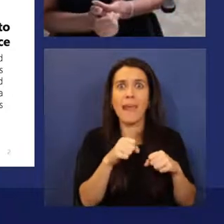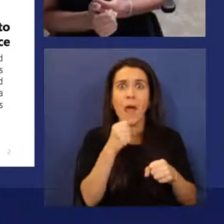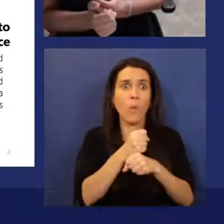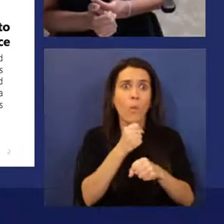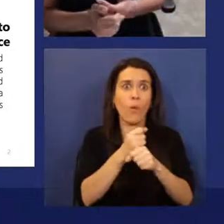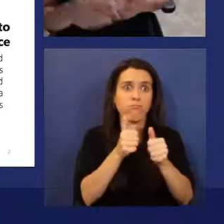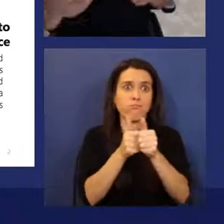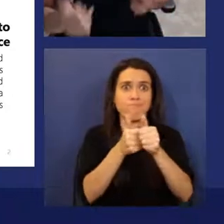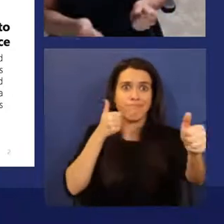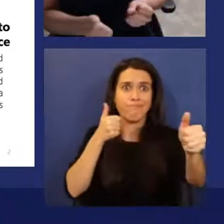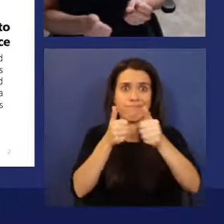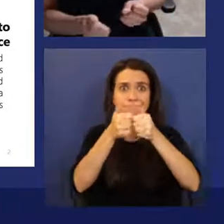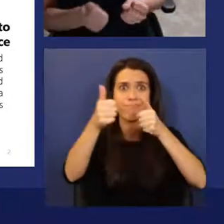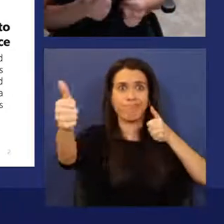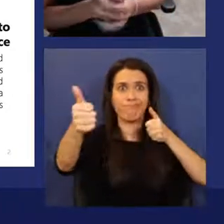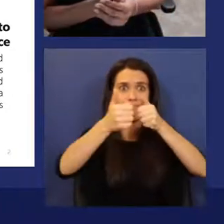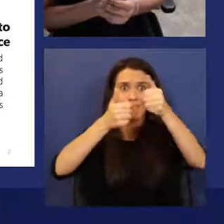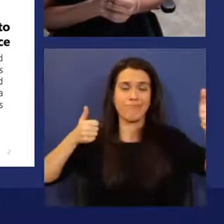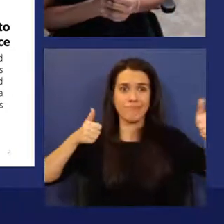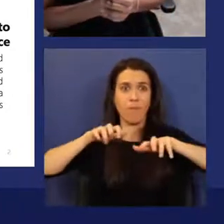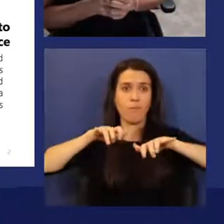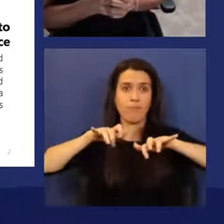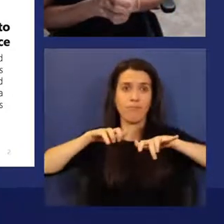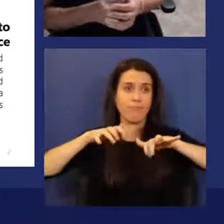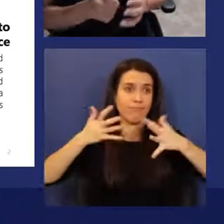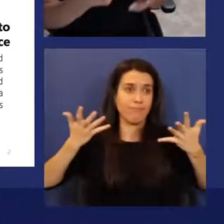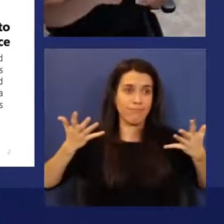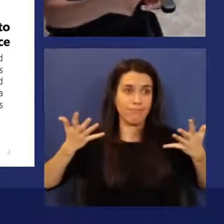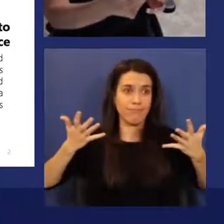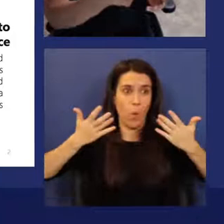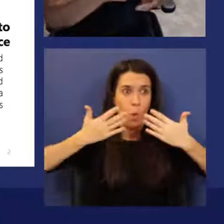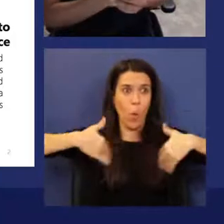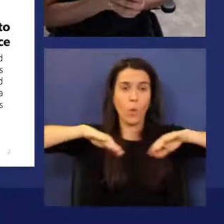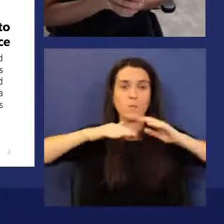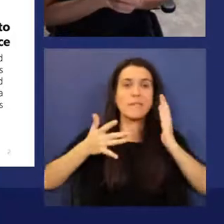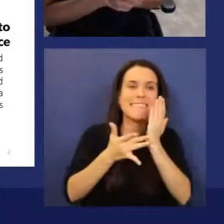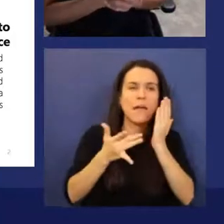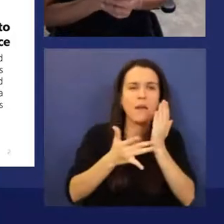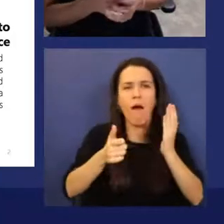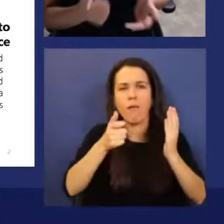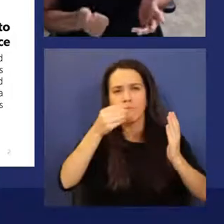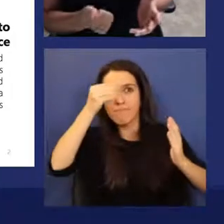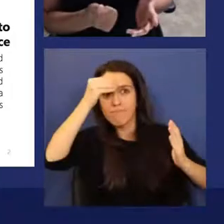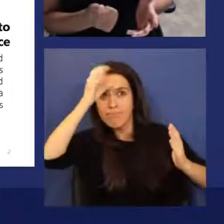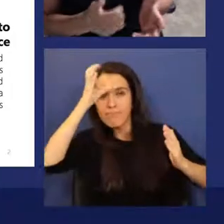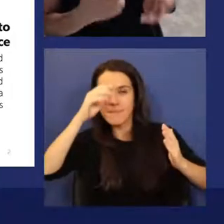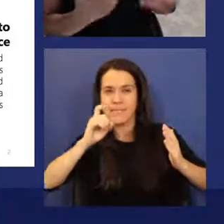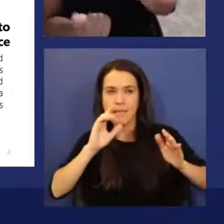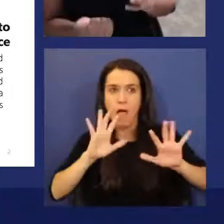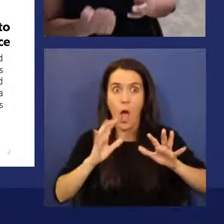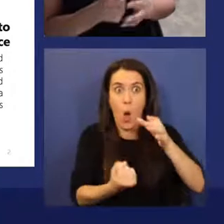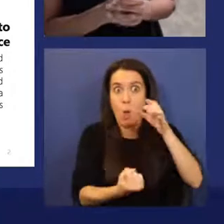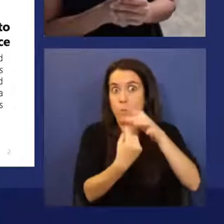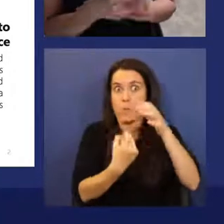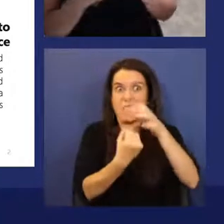anywhere as well. So as long as you are technically savvy, the opportunities are actually